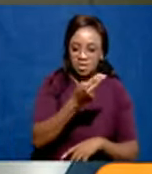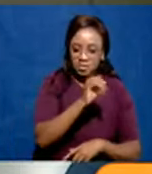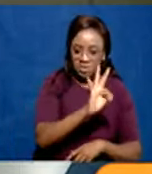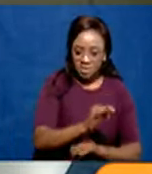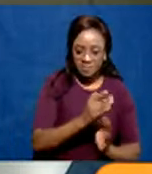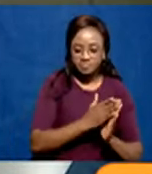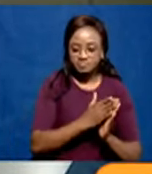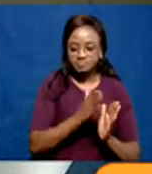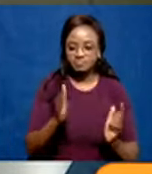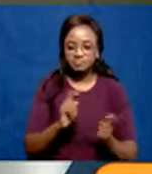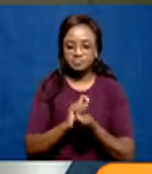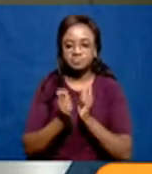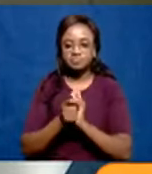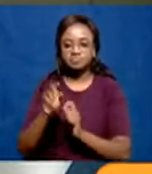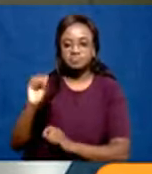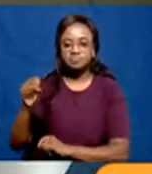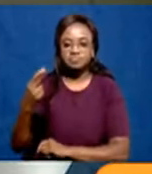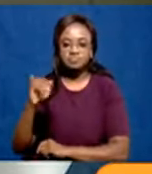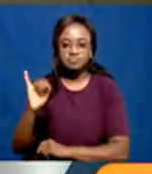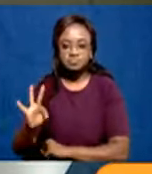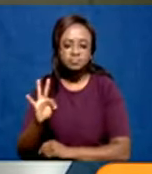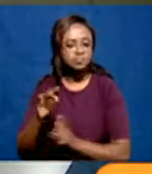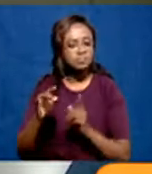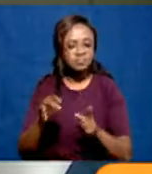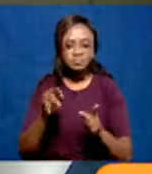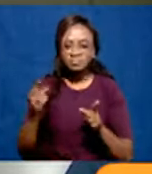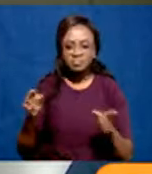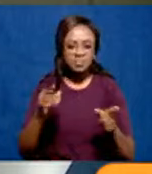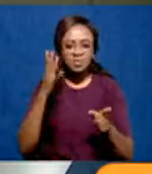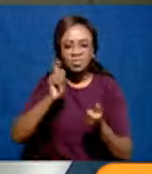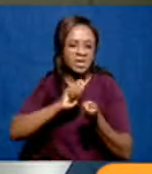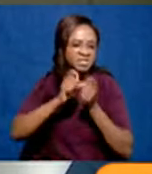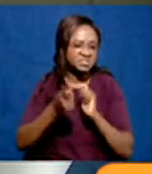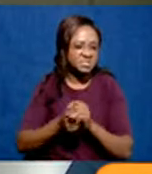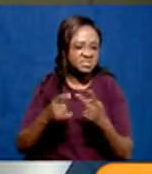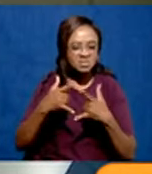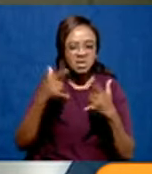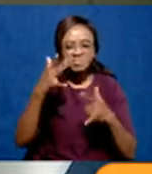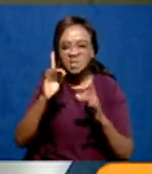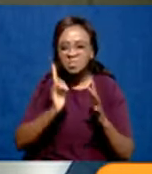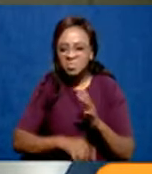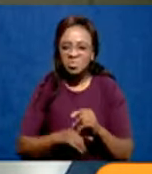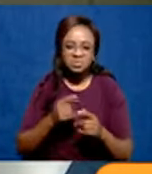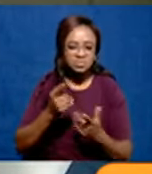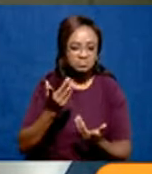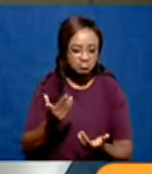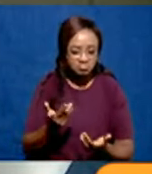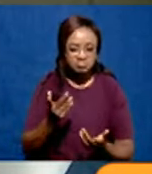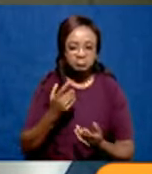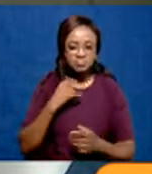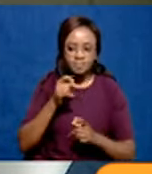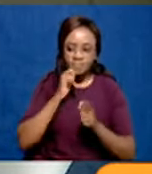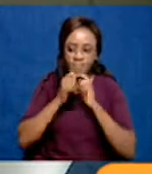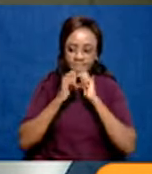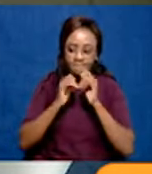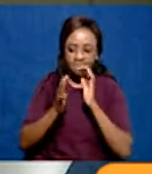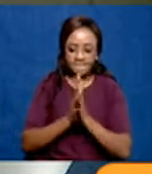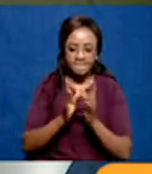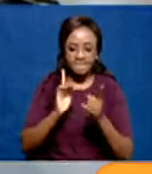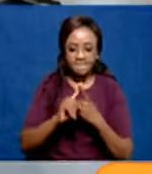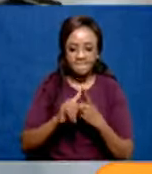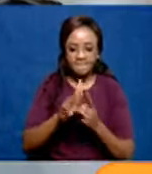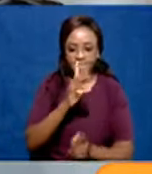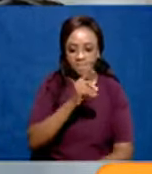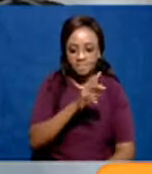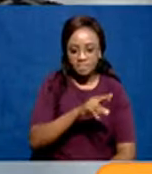Fund. Why? Why was it necessary? What are the gaps that you see? This is why I have my panelists here with me tonight. Dr. Timothy Olweny, Chairperson,